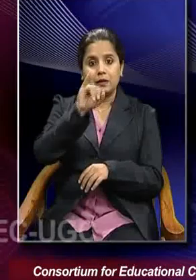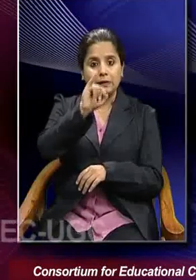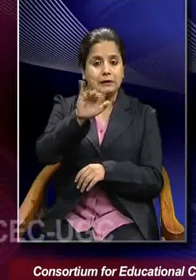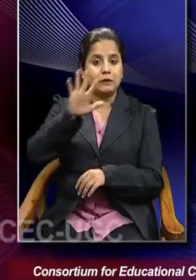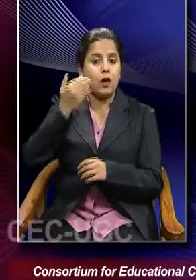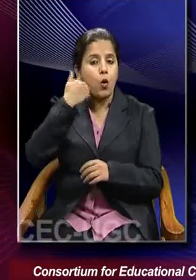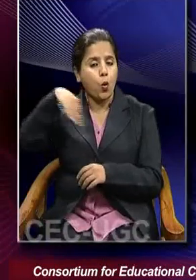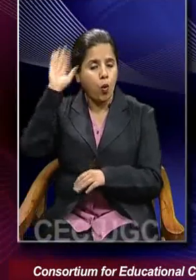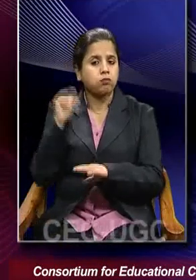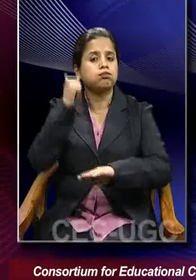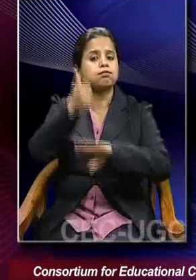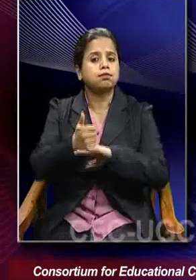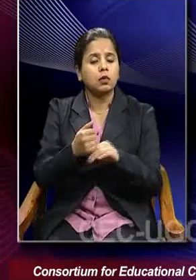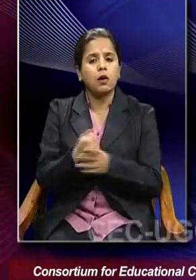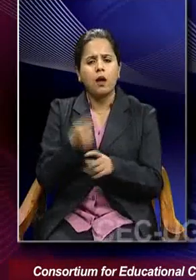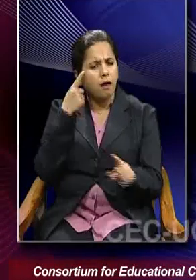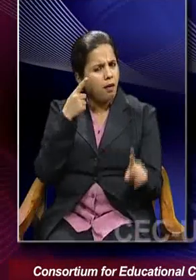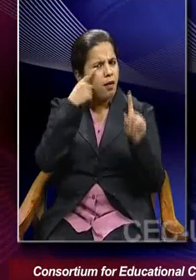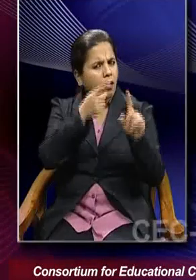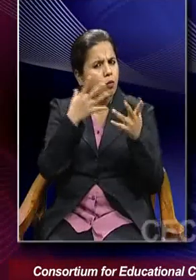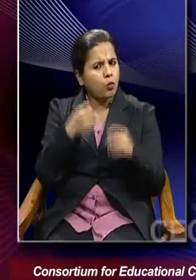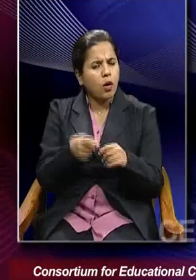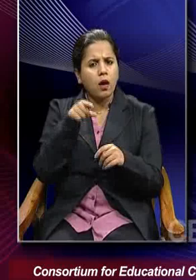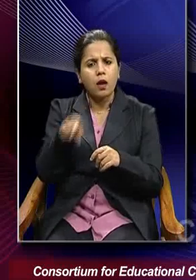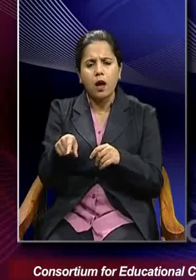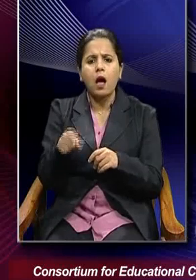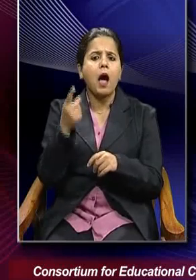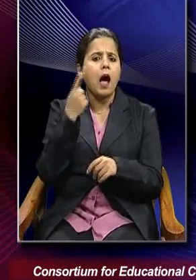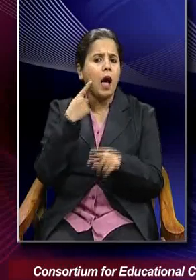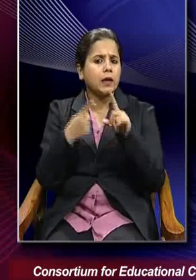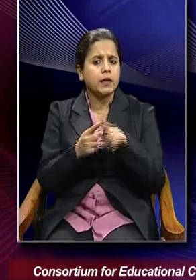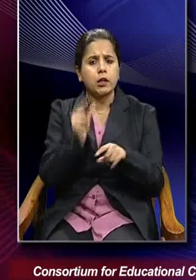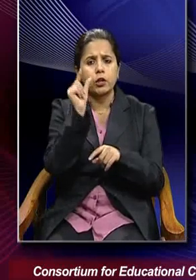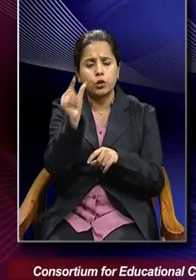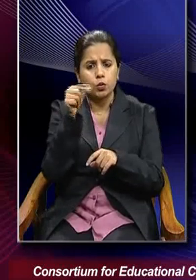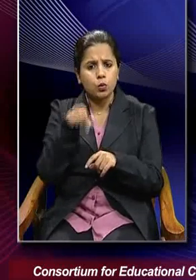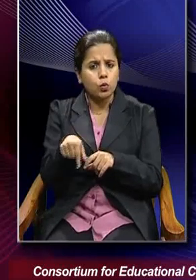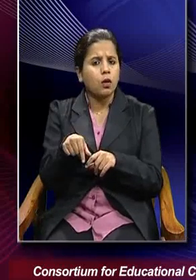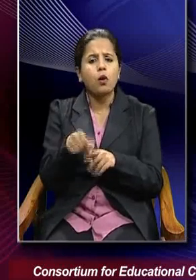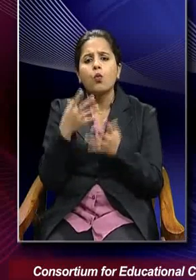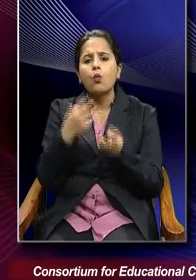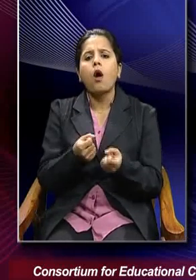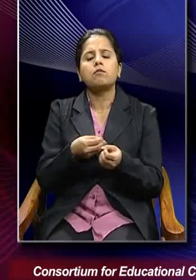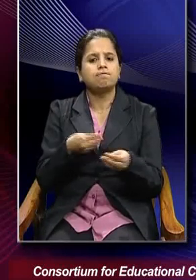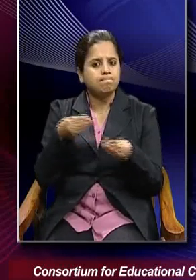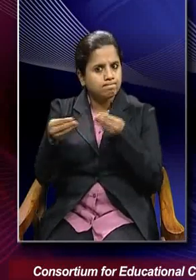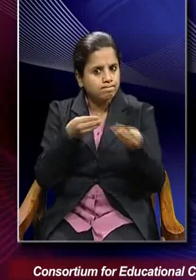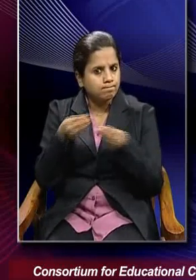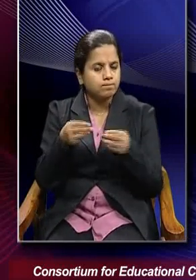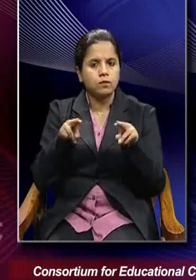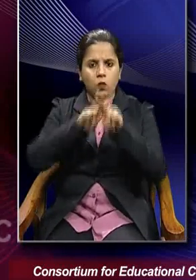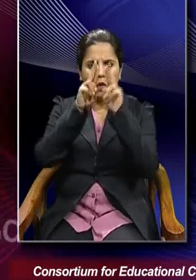1865. The aims of International Telecommunication Union are to facilitate